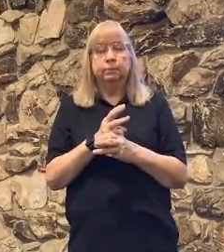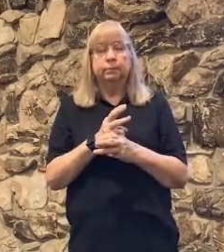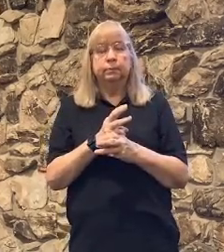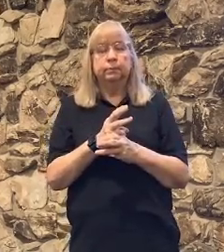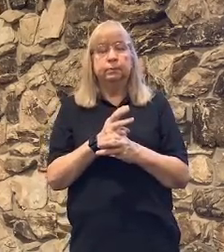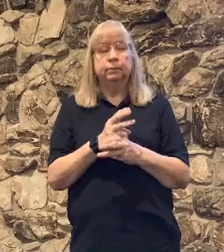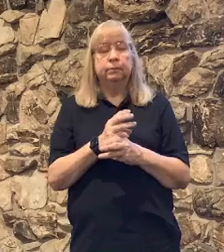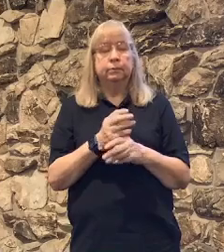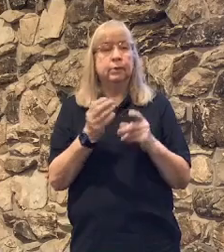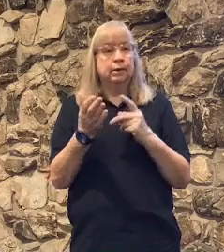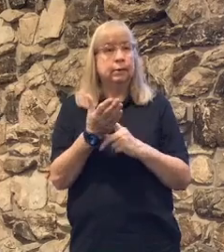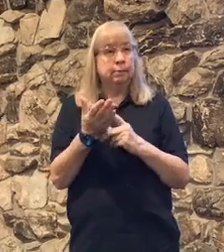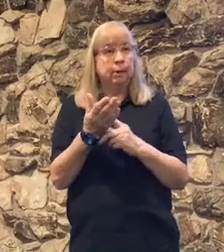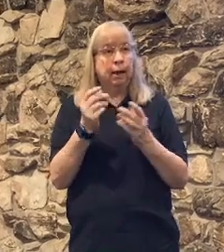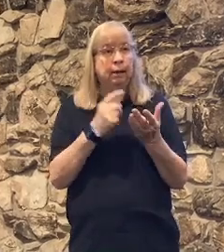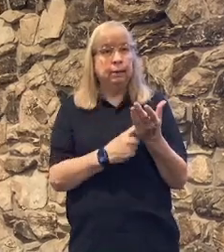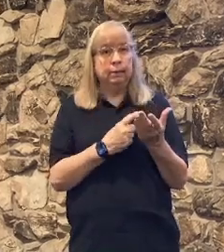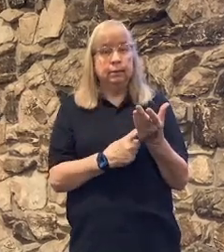Debates